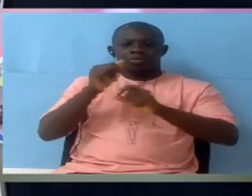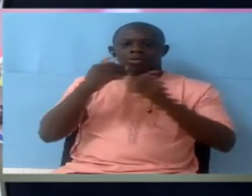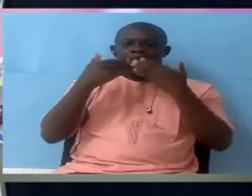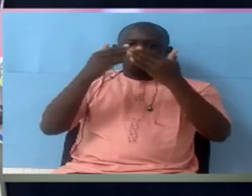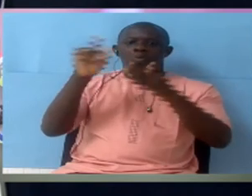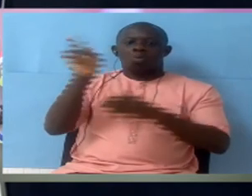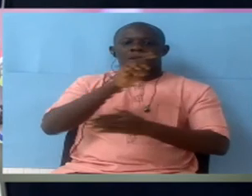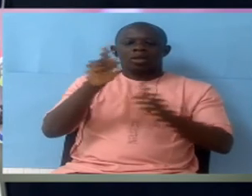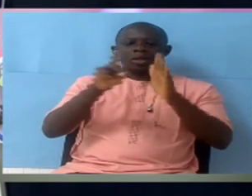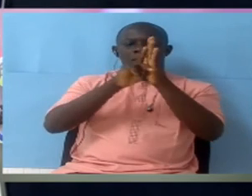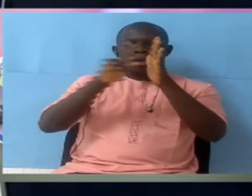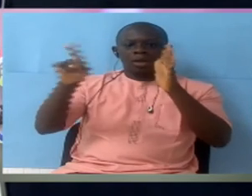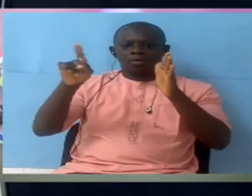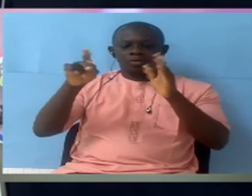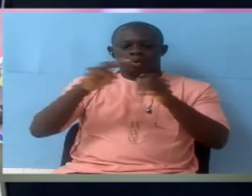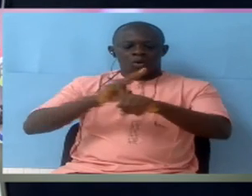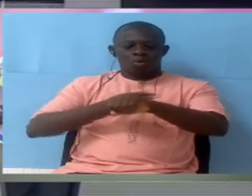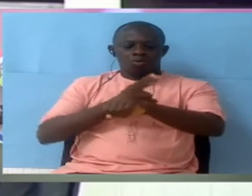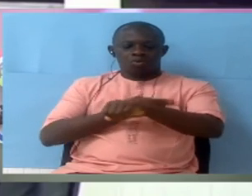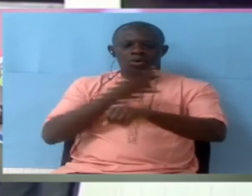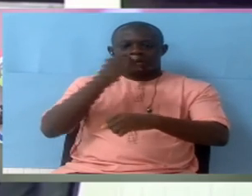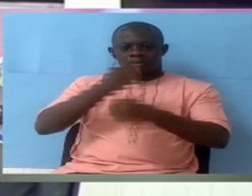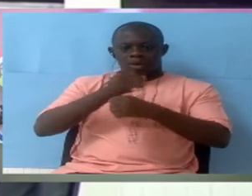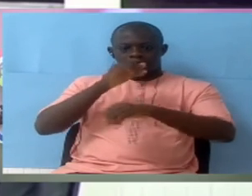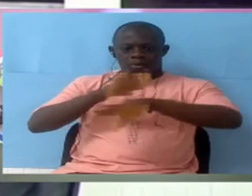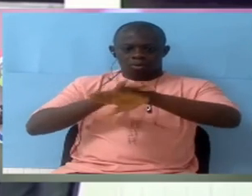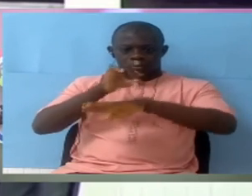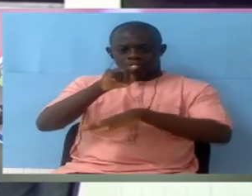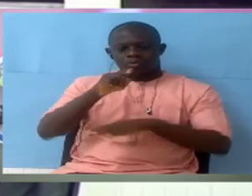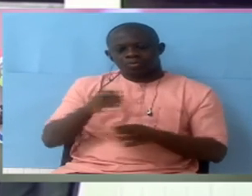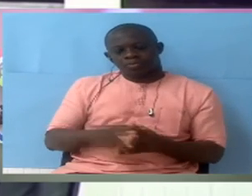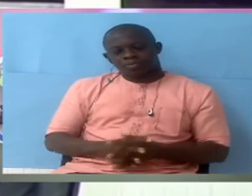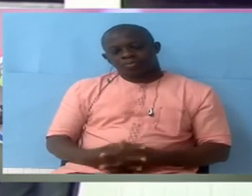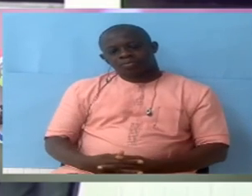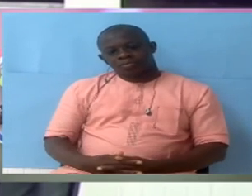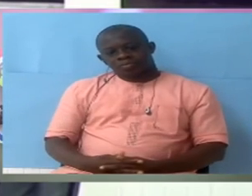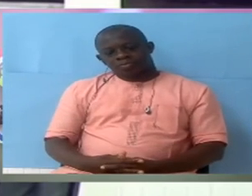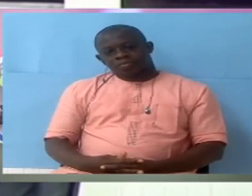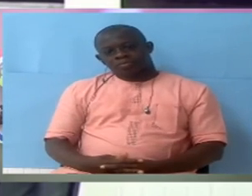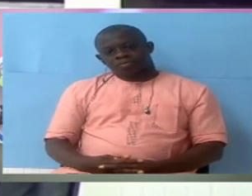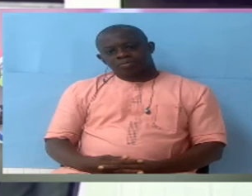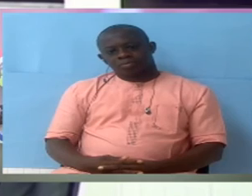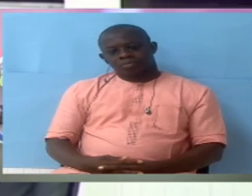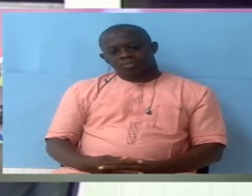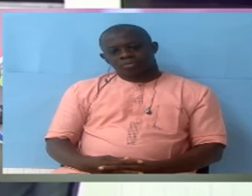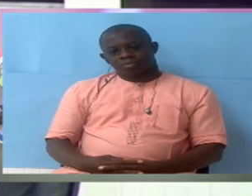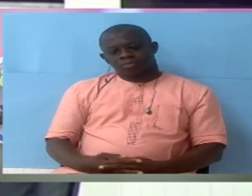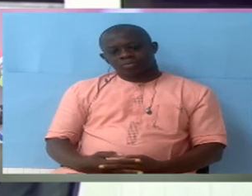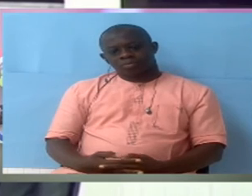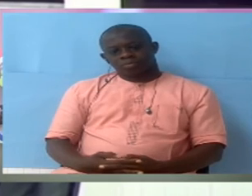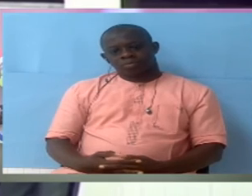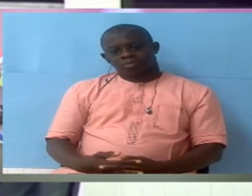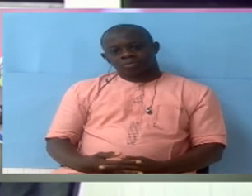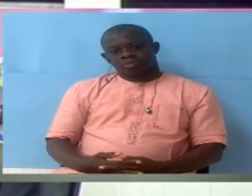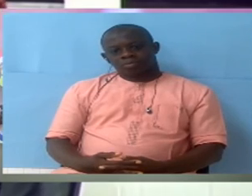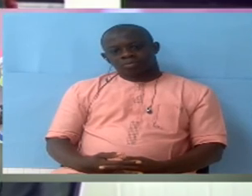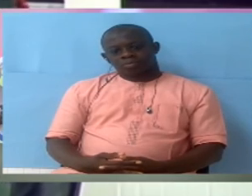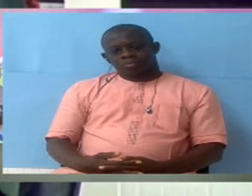that were inflicted on you? Ci yoon bi ni mën nga ñoo wax yan façon gañu nga am ñom ci seen metital bobu?